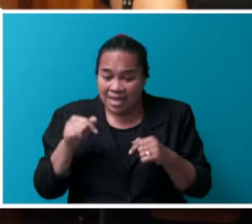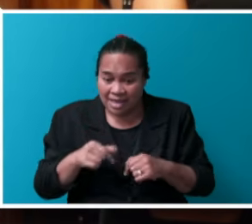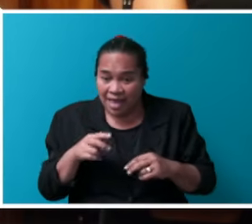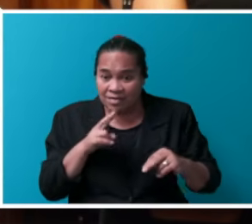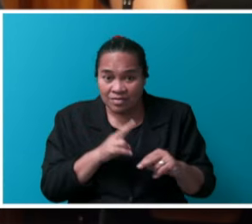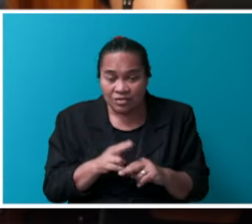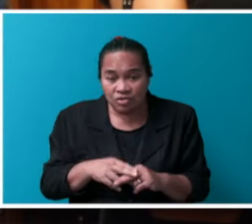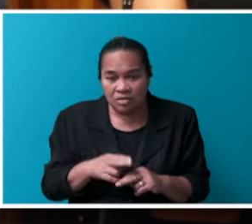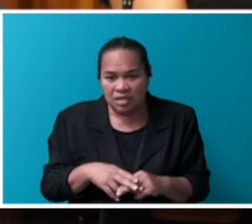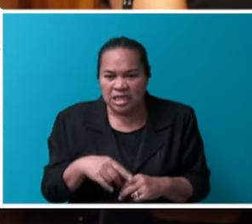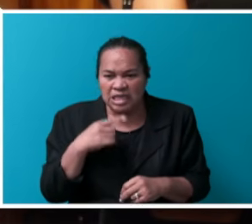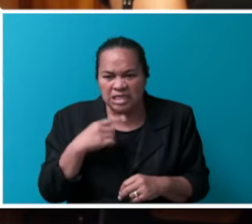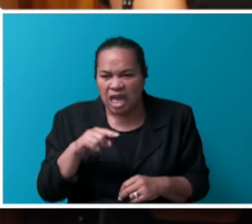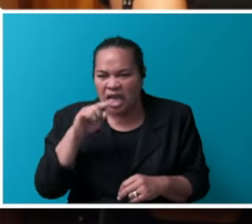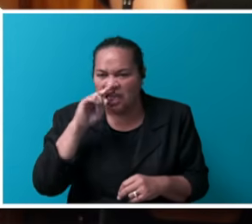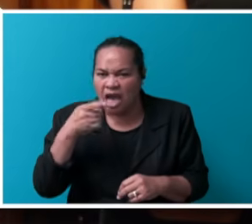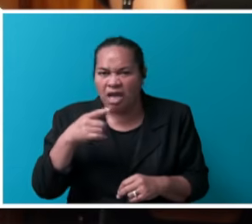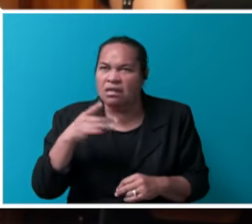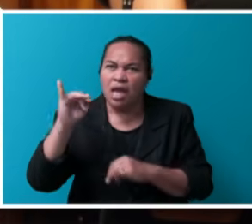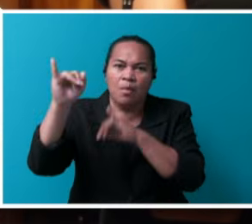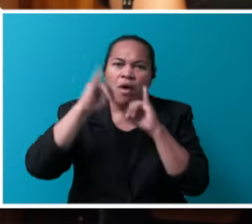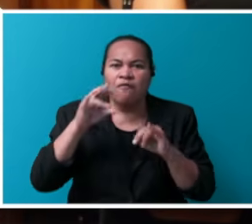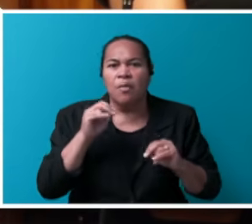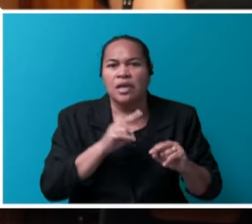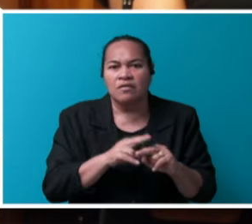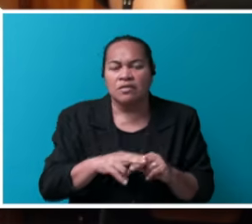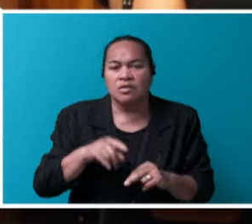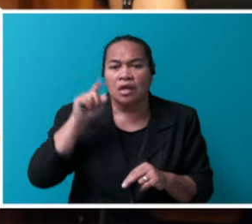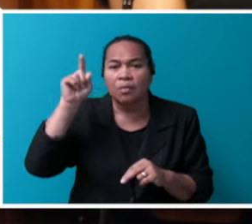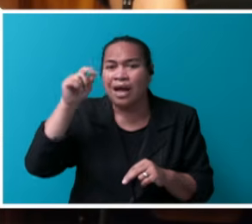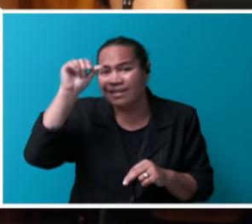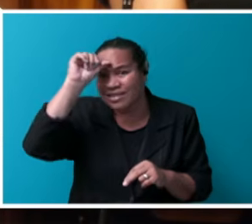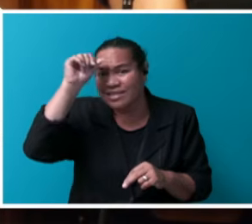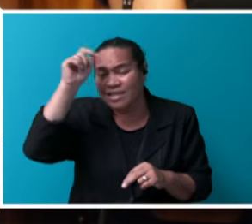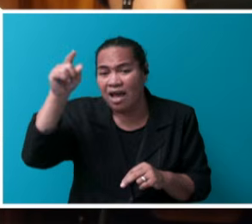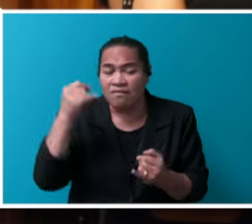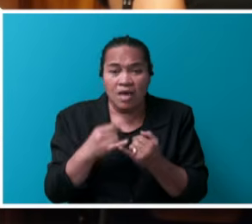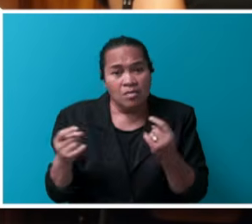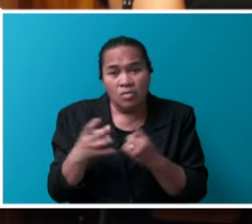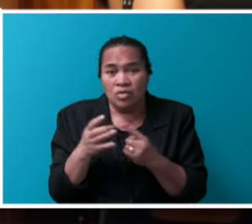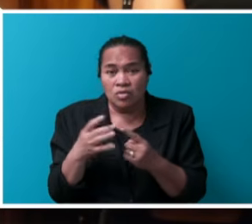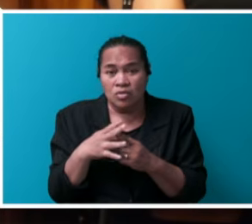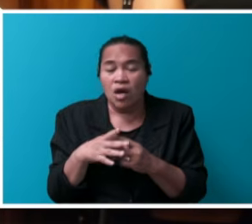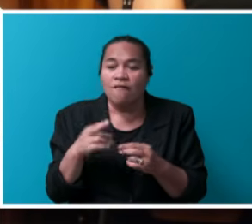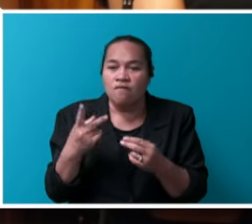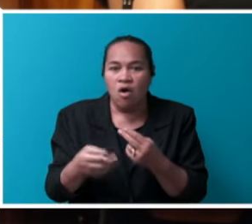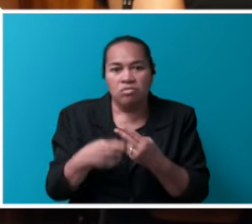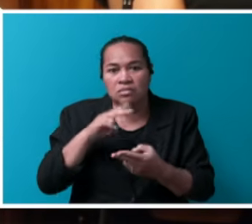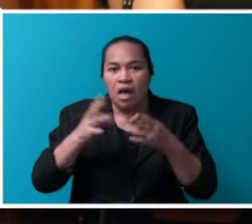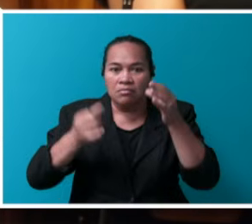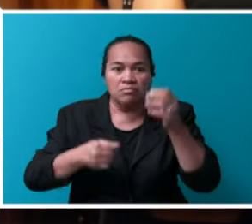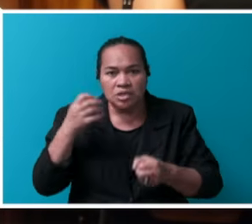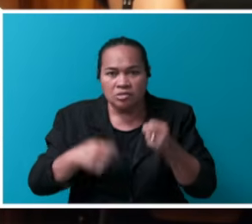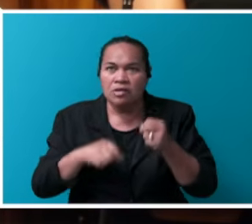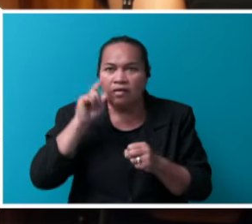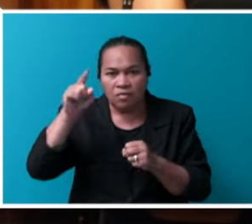households, cannot currently be imported from India, one of the world's most significant producers and exporters of dairy products. There are